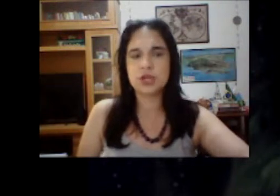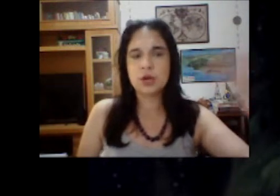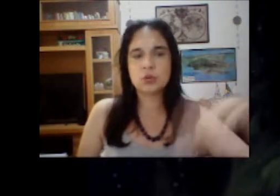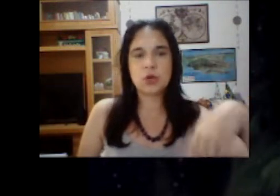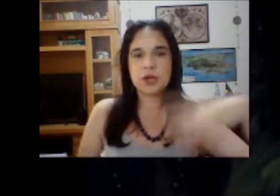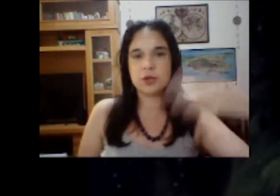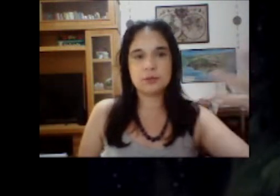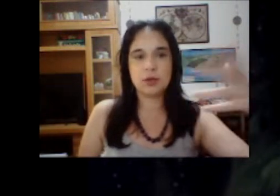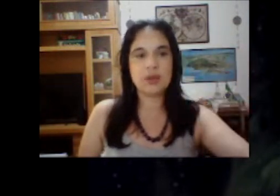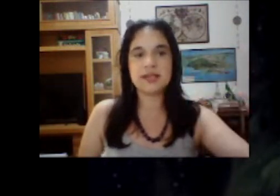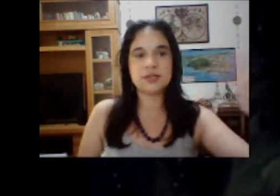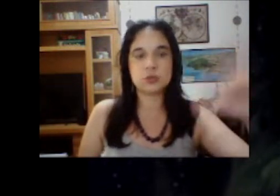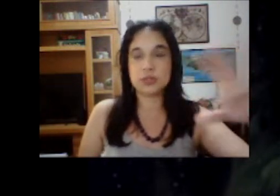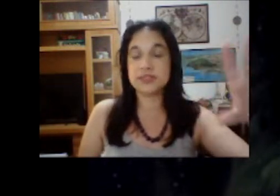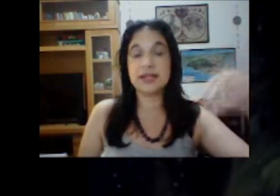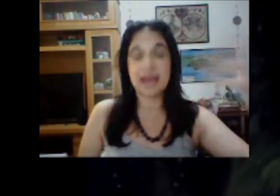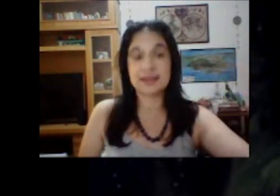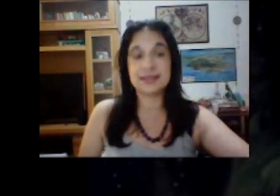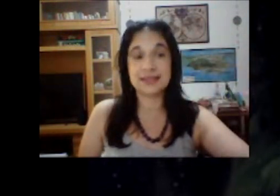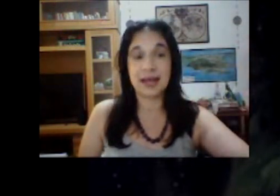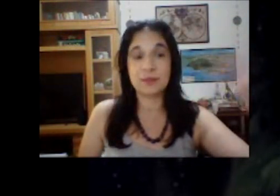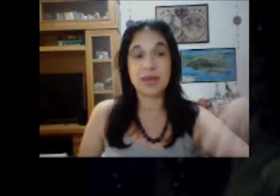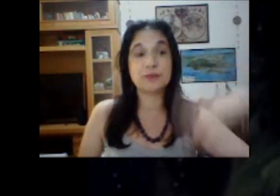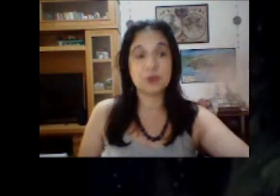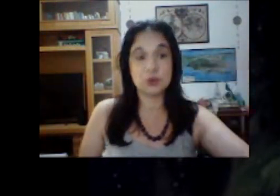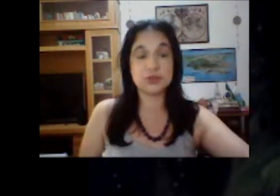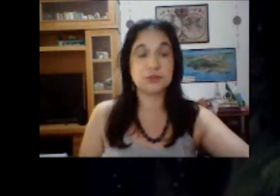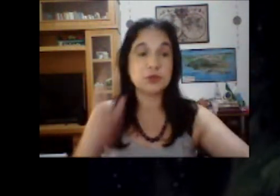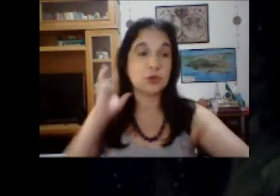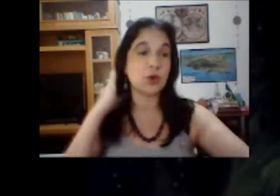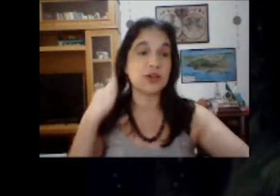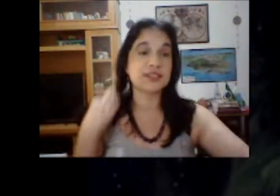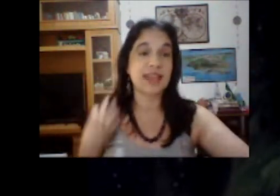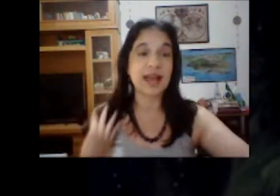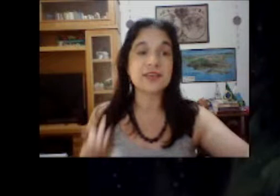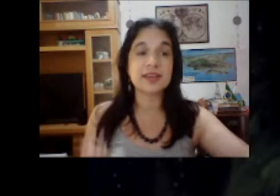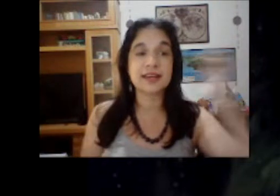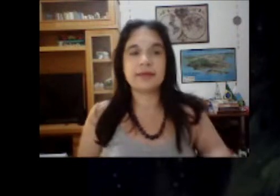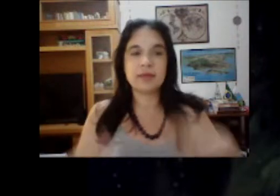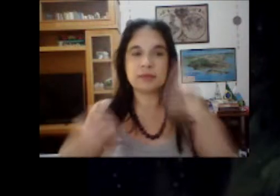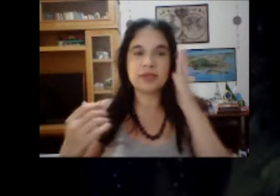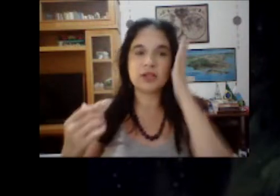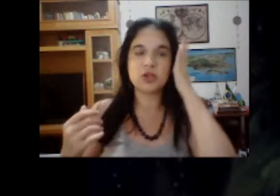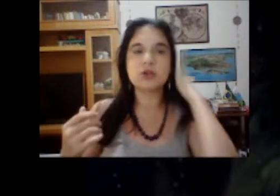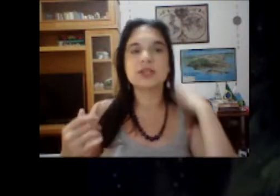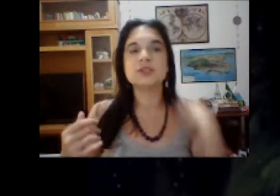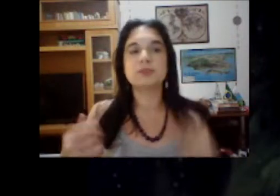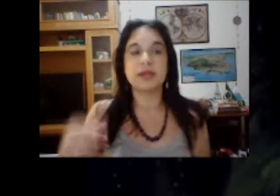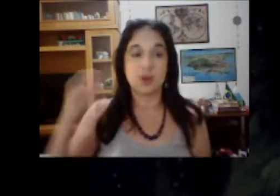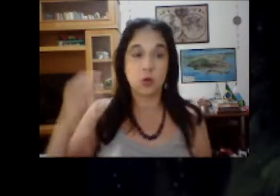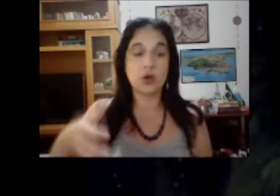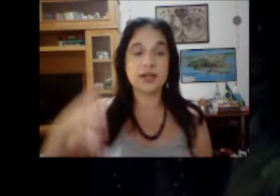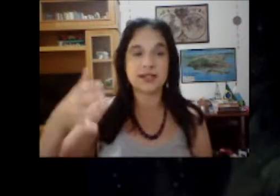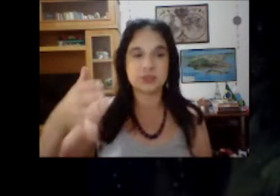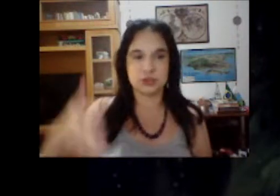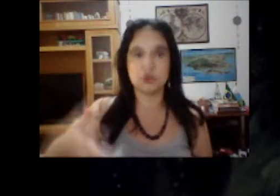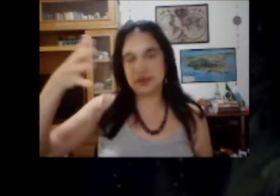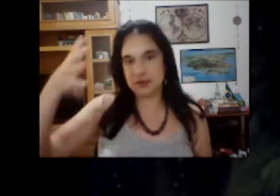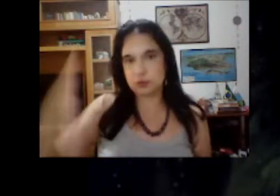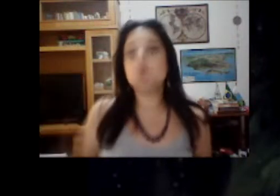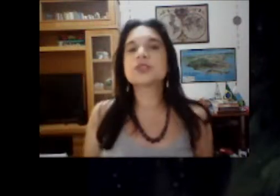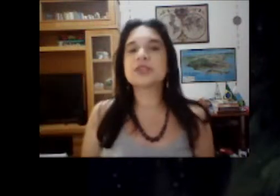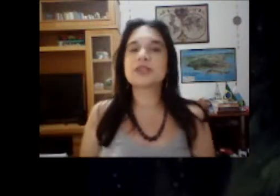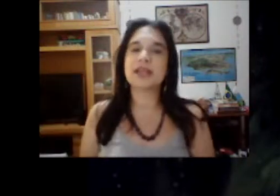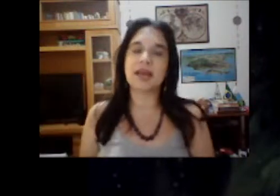most royal weddings were done at the time. And for those of you who aren't Catholic and may not know this, but according to